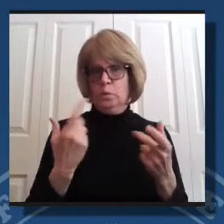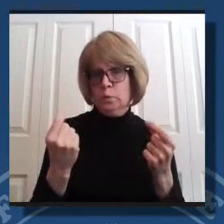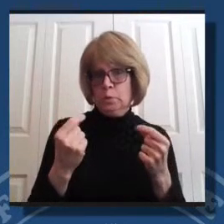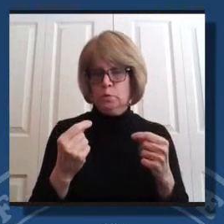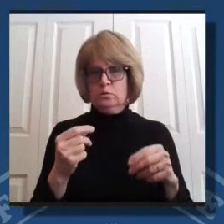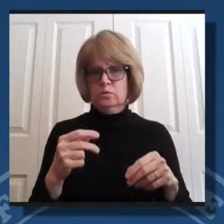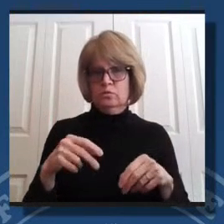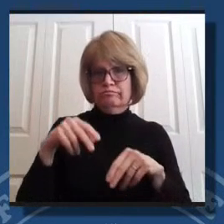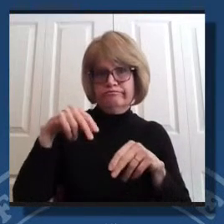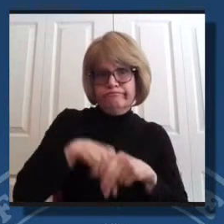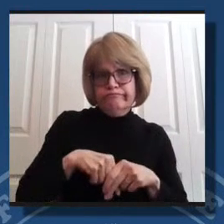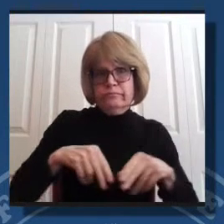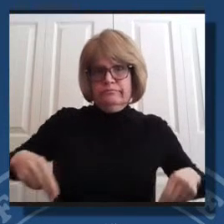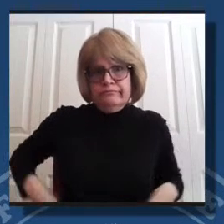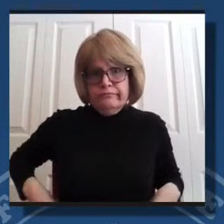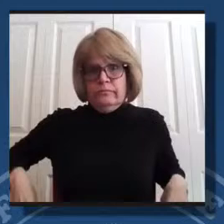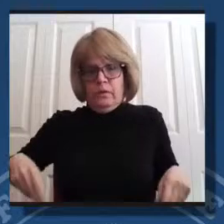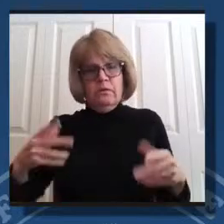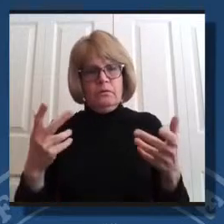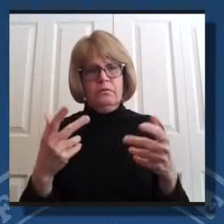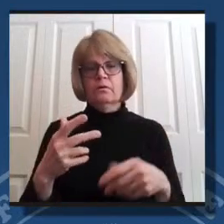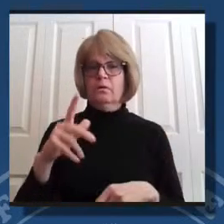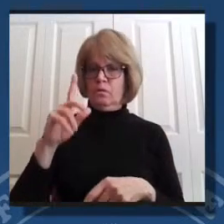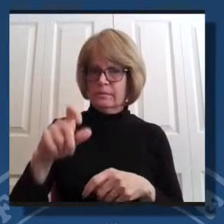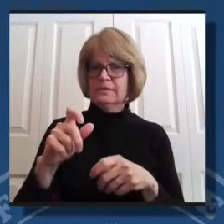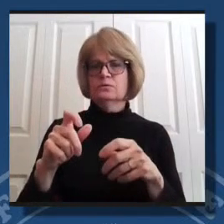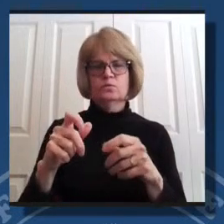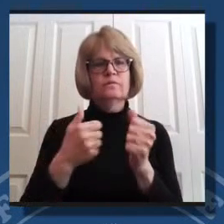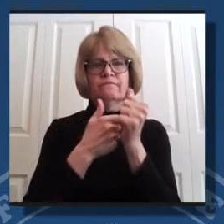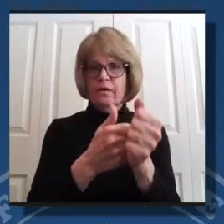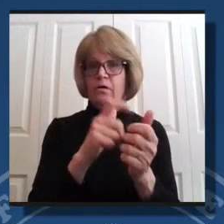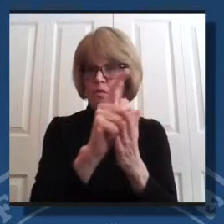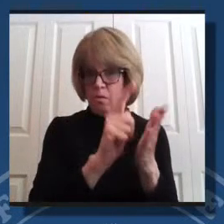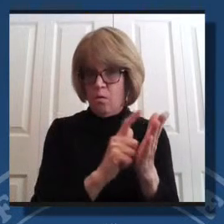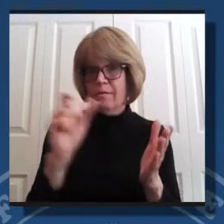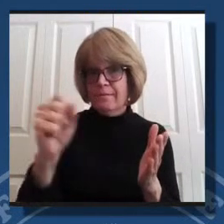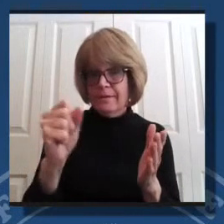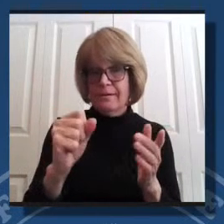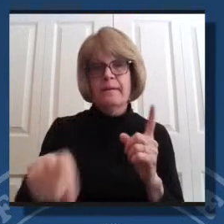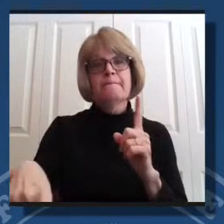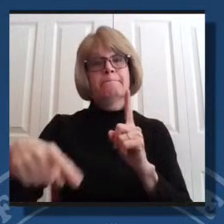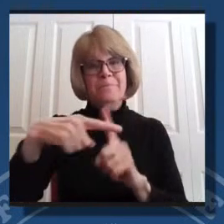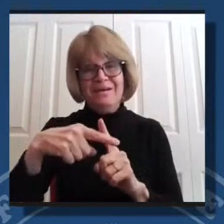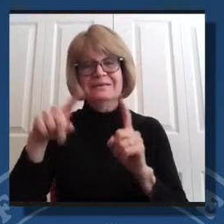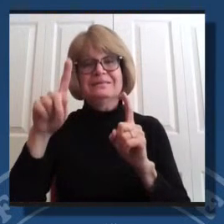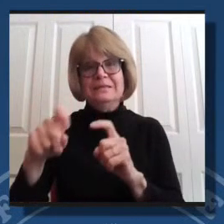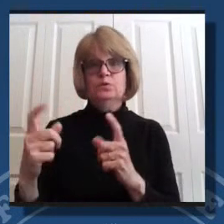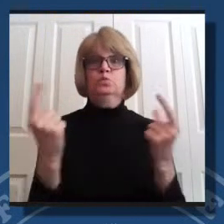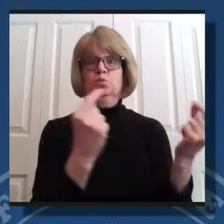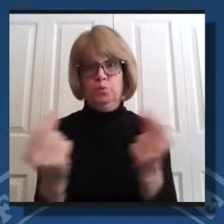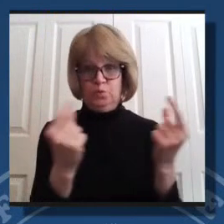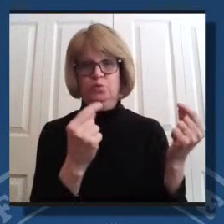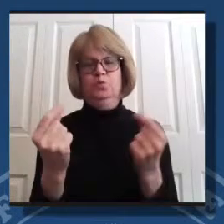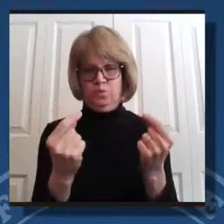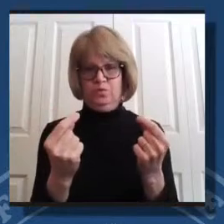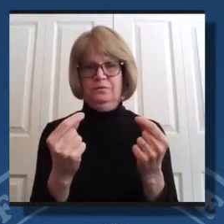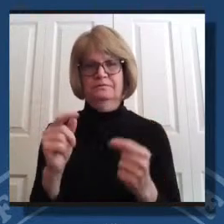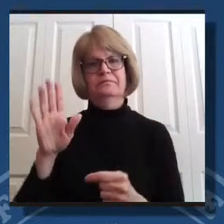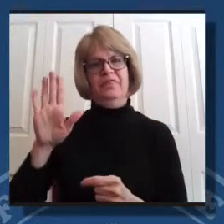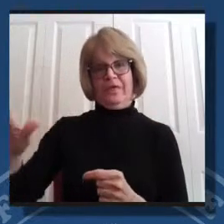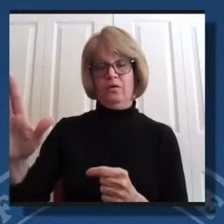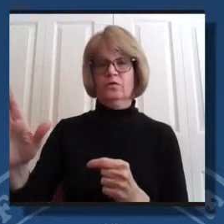a resource that we need to leverage, because it's not just the laws that are going to protect our kids, it's action, and they're doing their action every day. I also want to